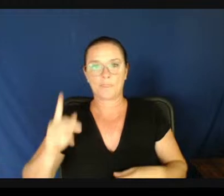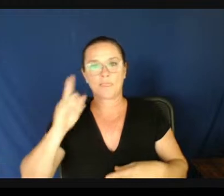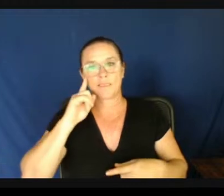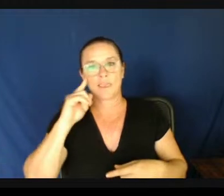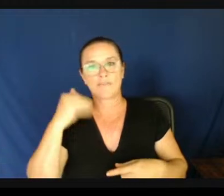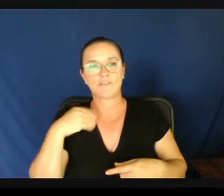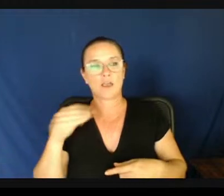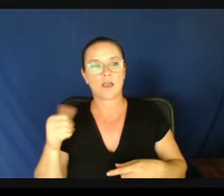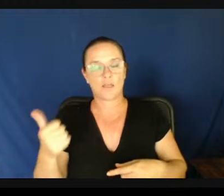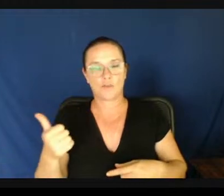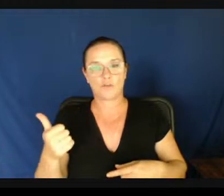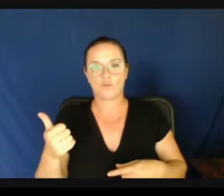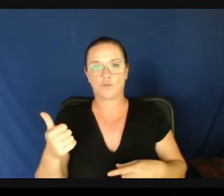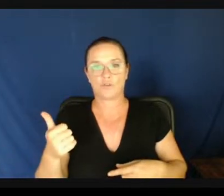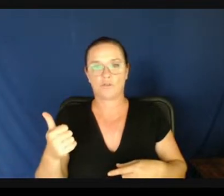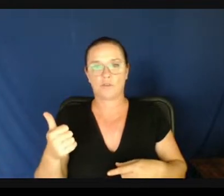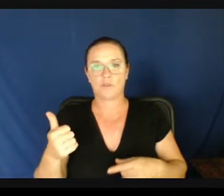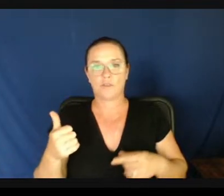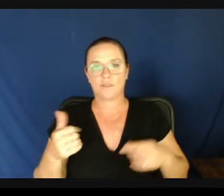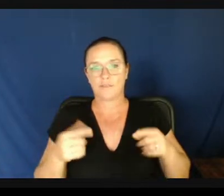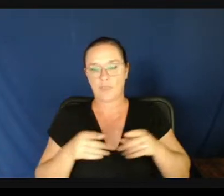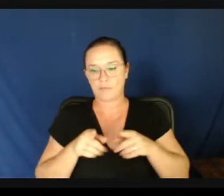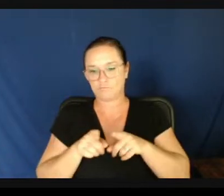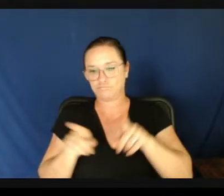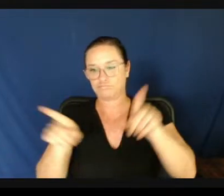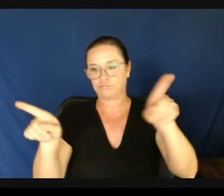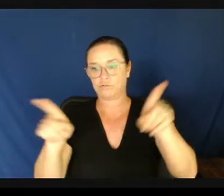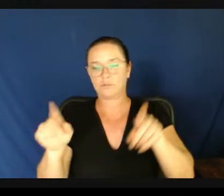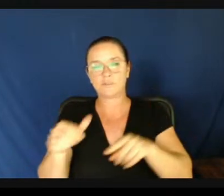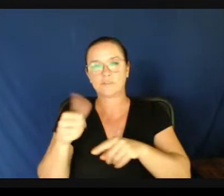feed from other directions as well.